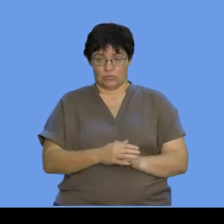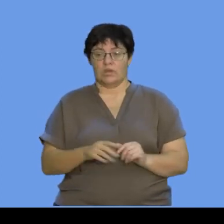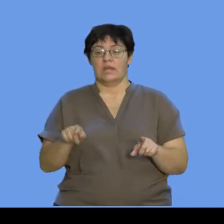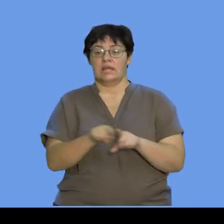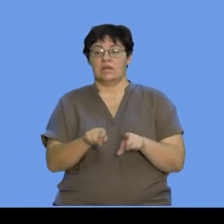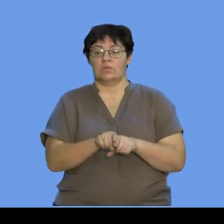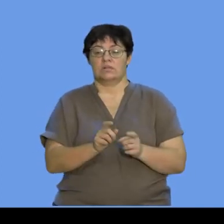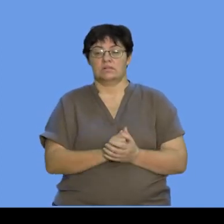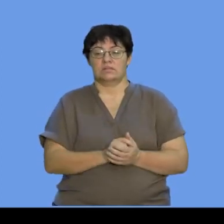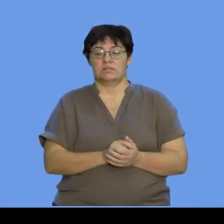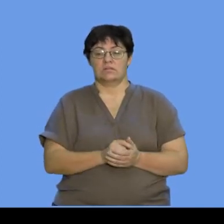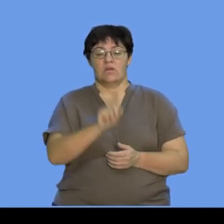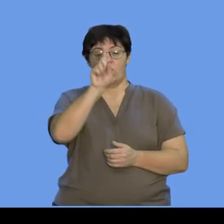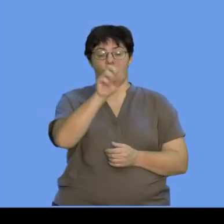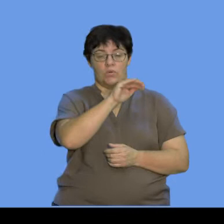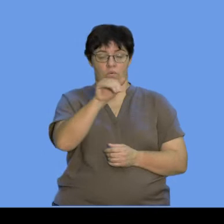will be equals to